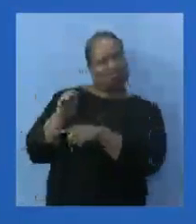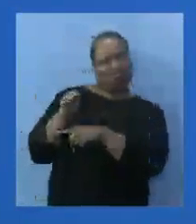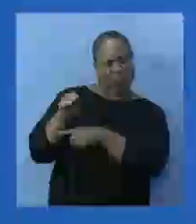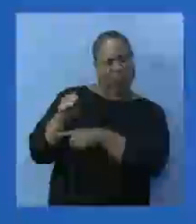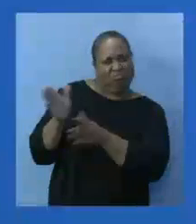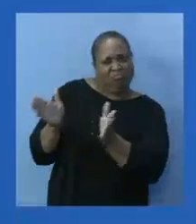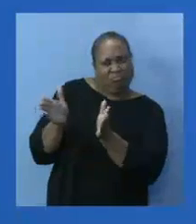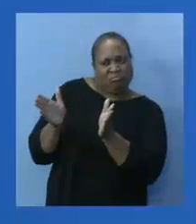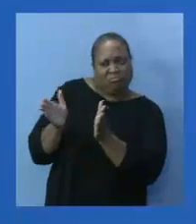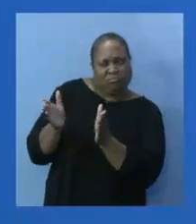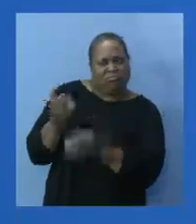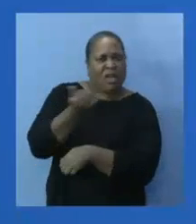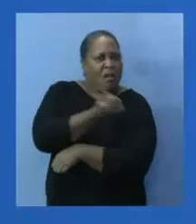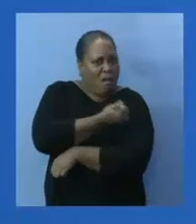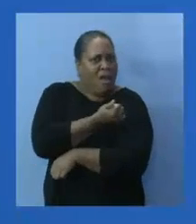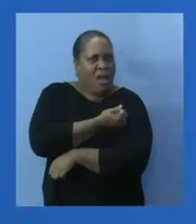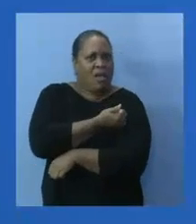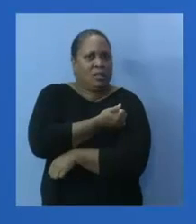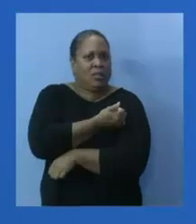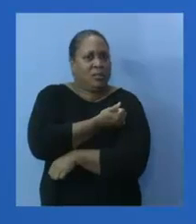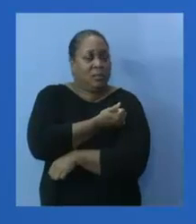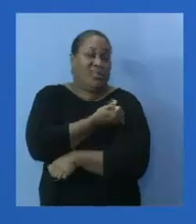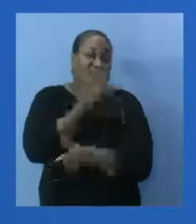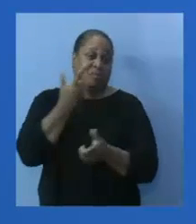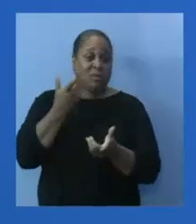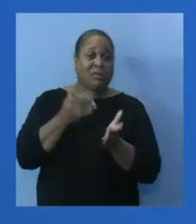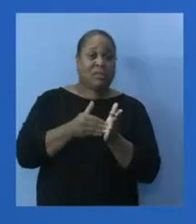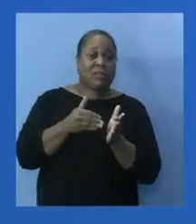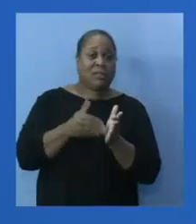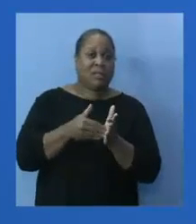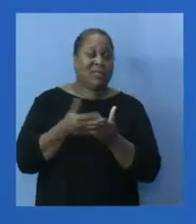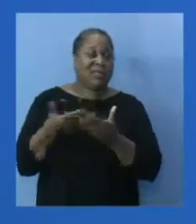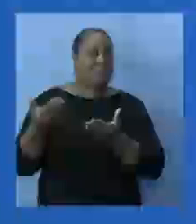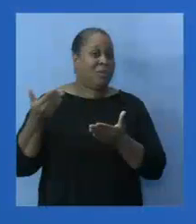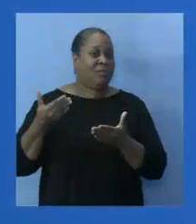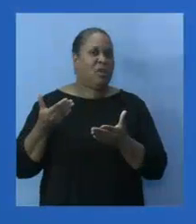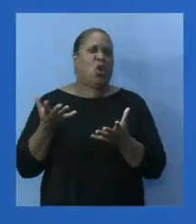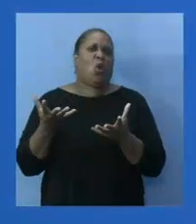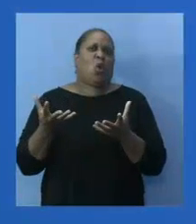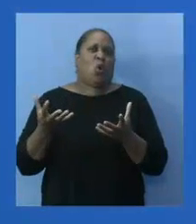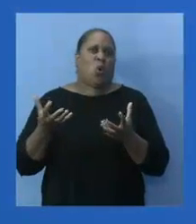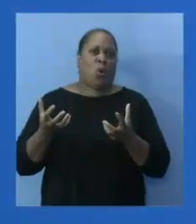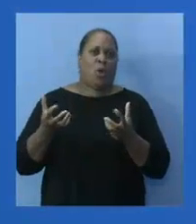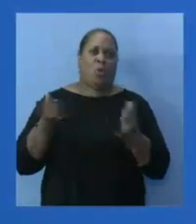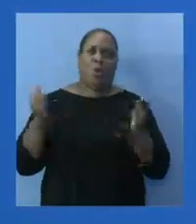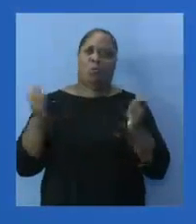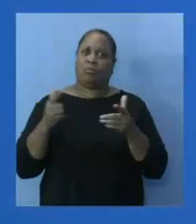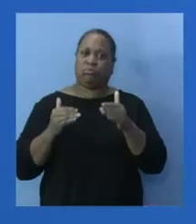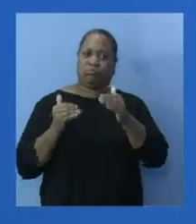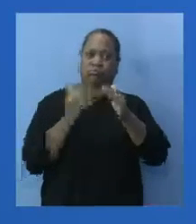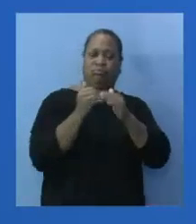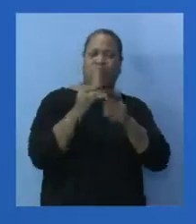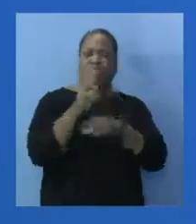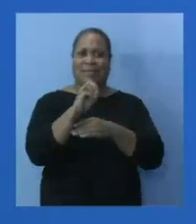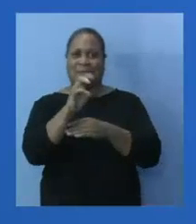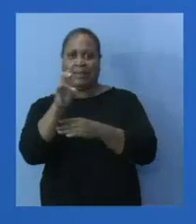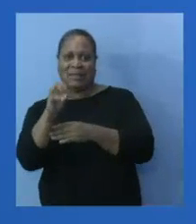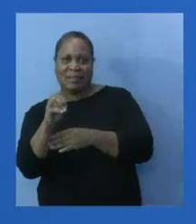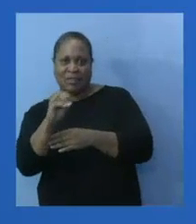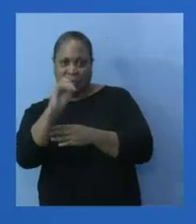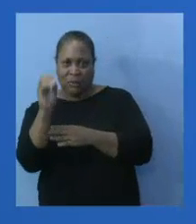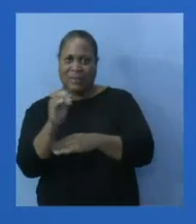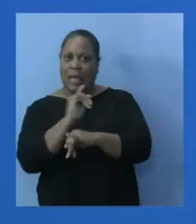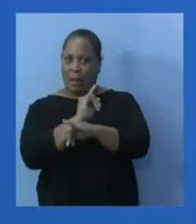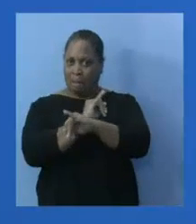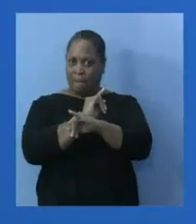encourage persons to become vaccinated? Because again, as I said previously, we want to get to herd immunity, and that requires 60 to 70% of our